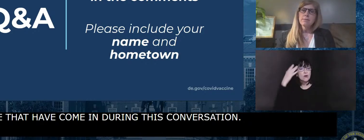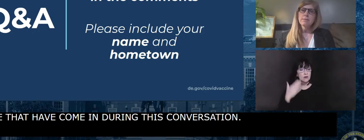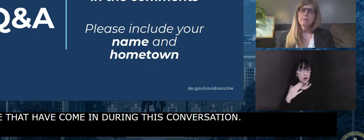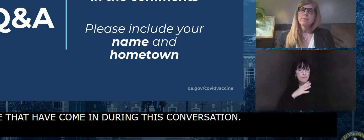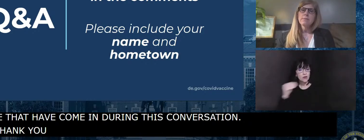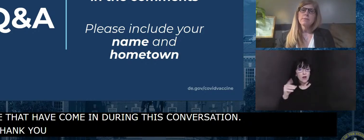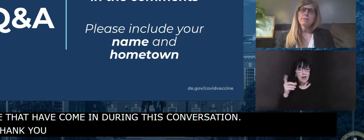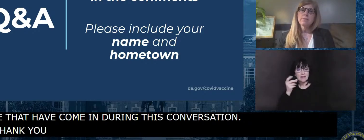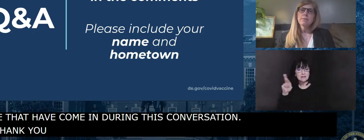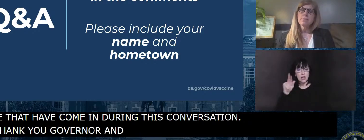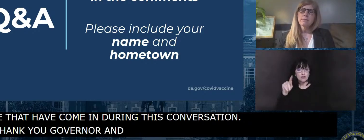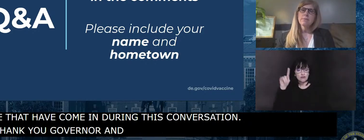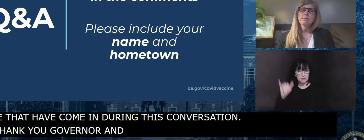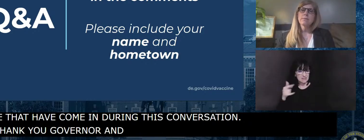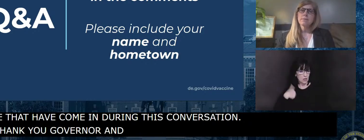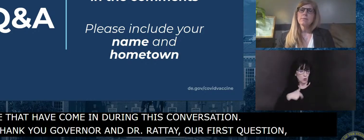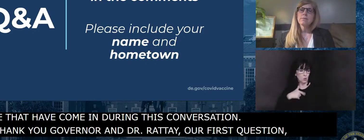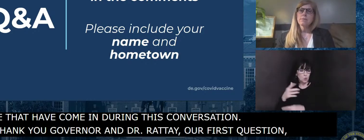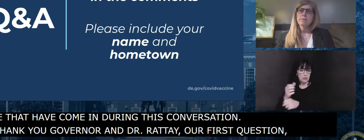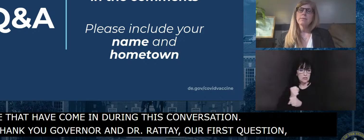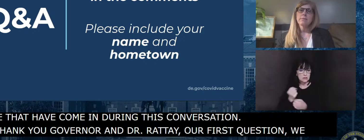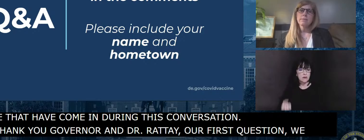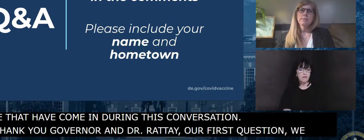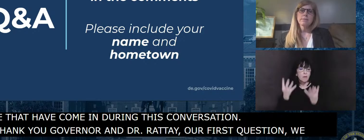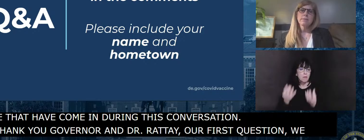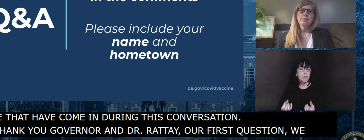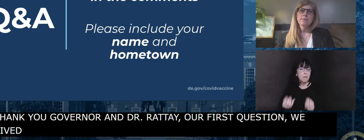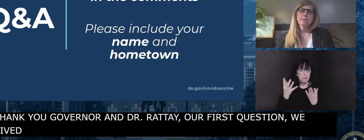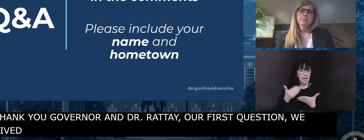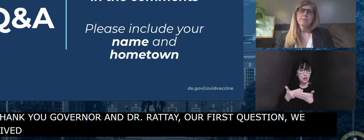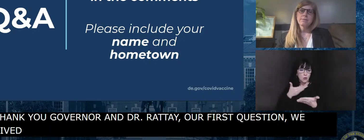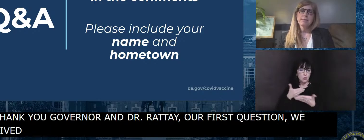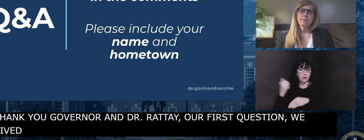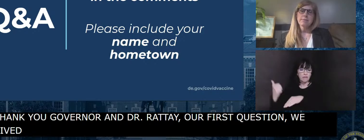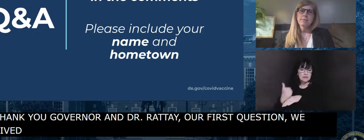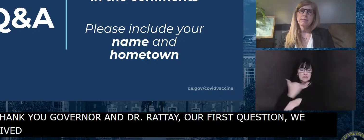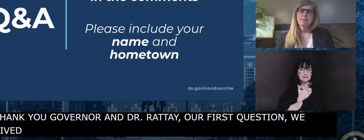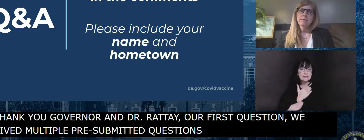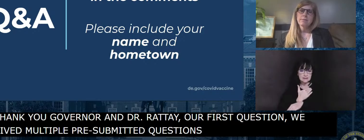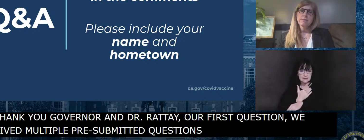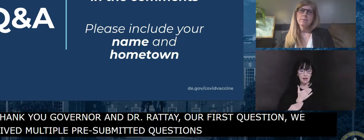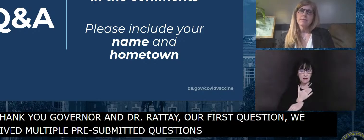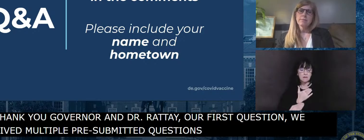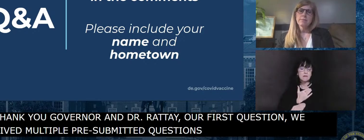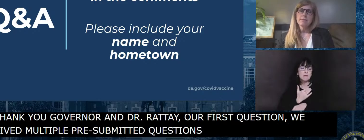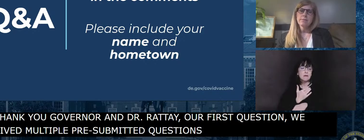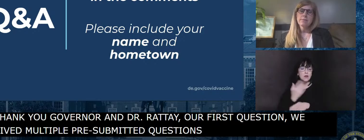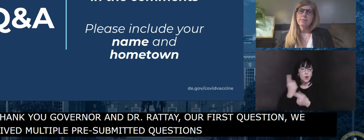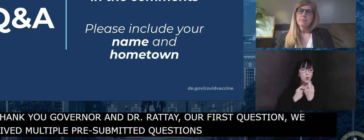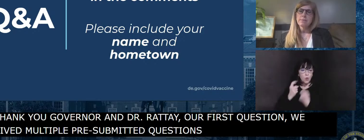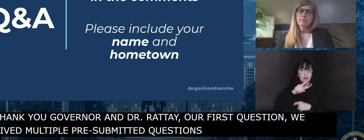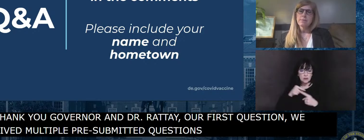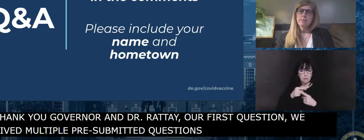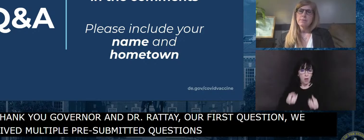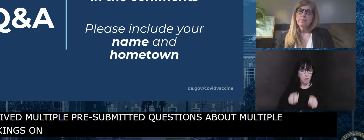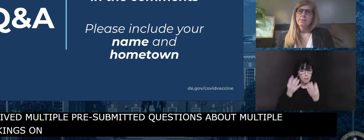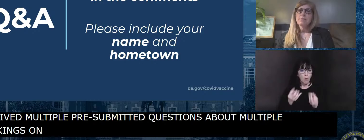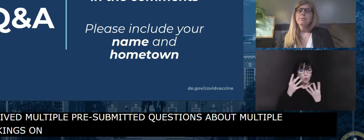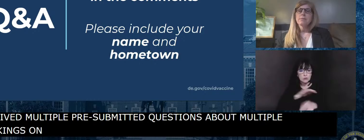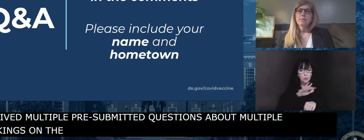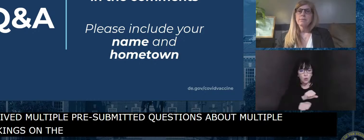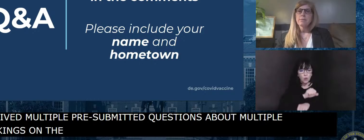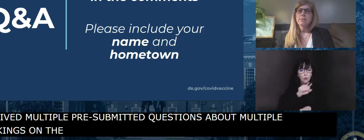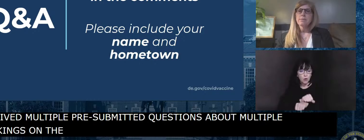question, we received multiple pre-submitted questions about multiple bookings on the registration site. So we had